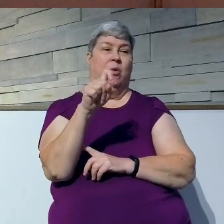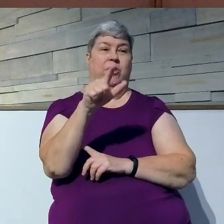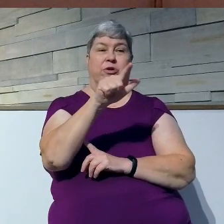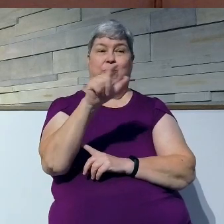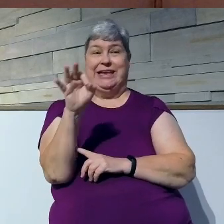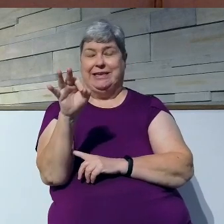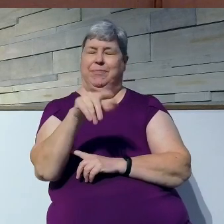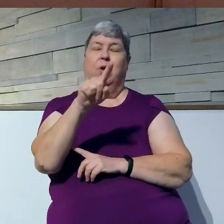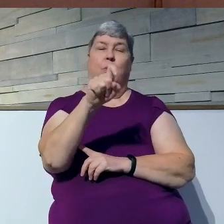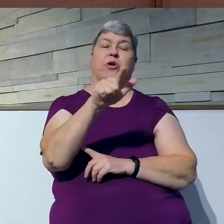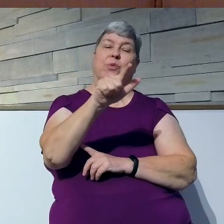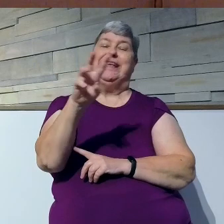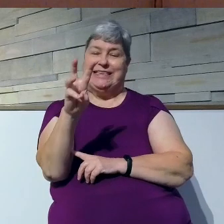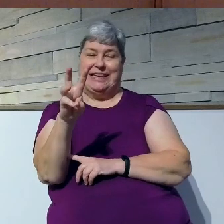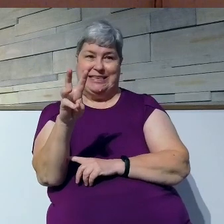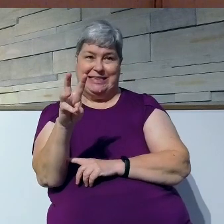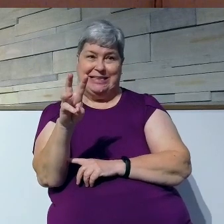126.